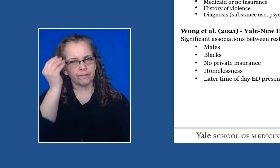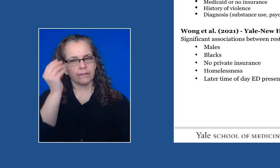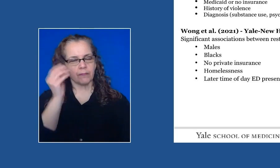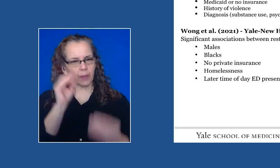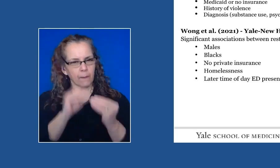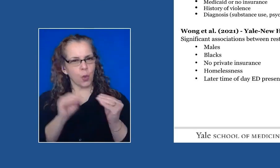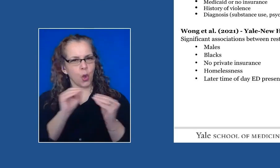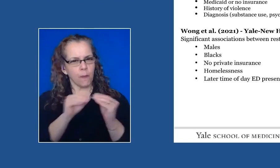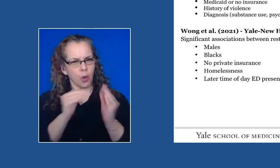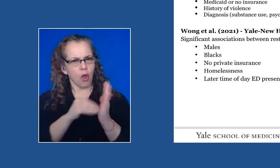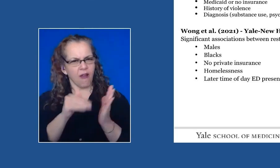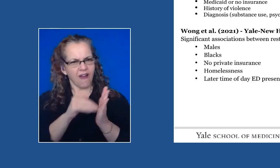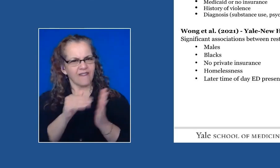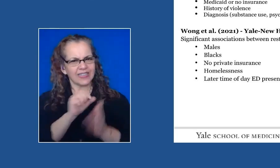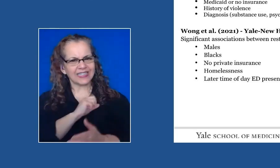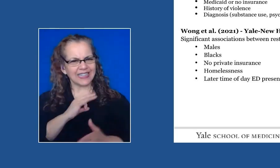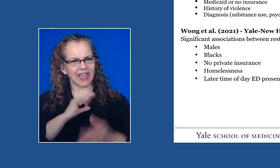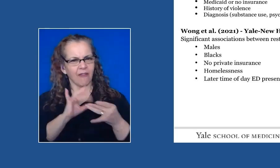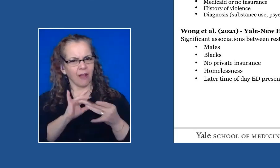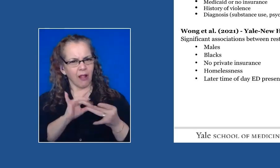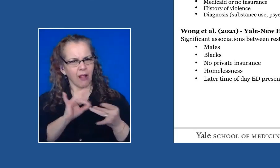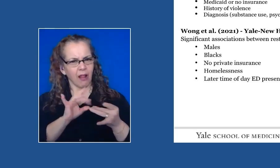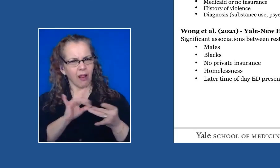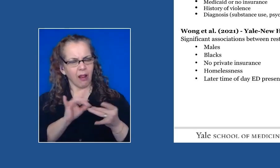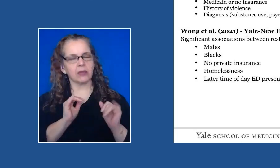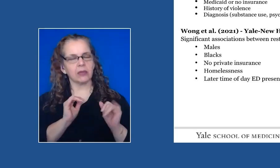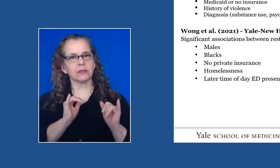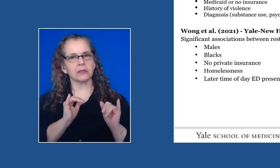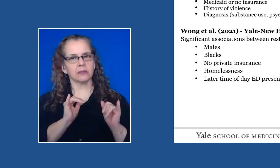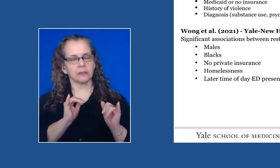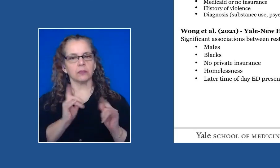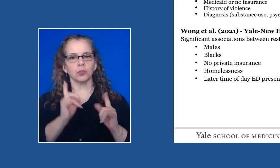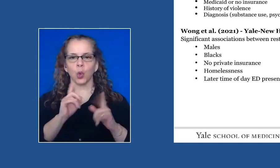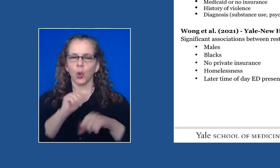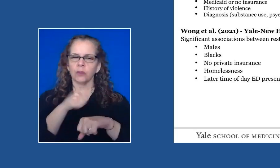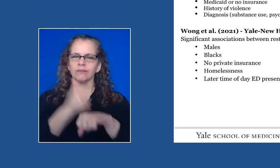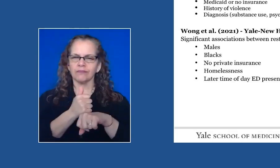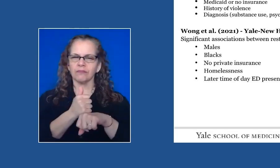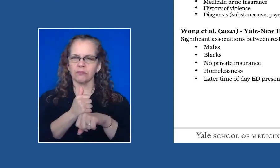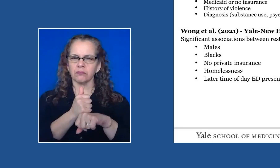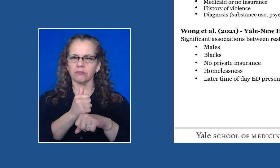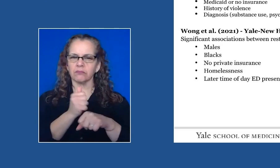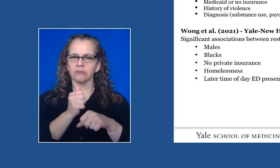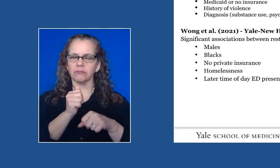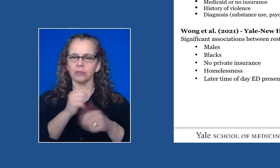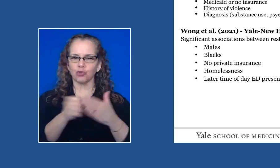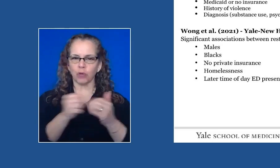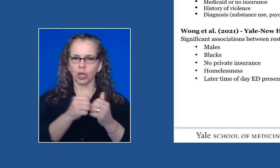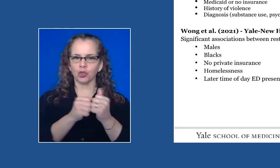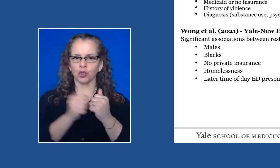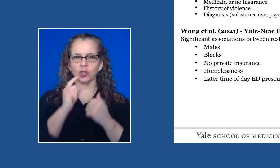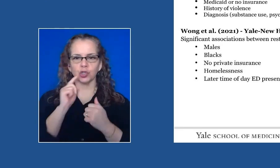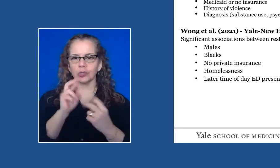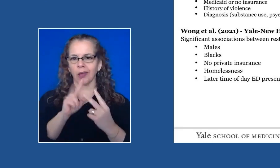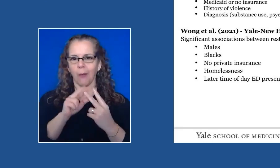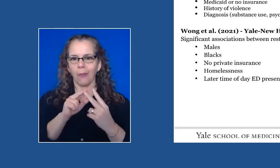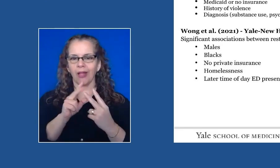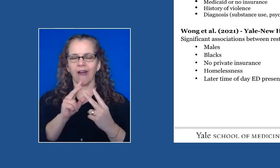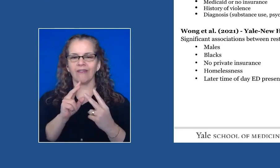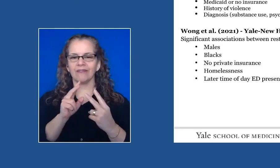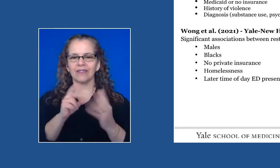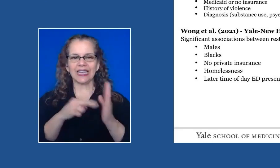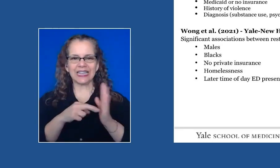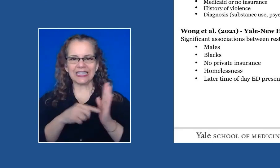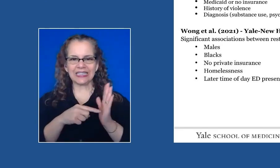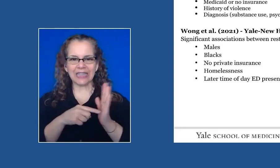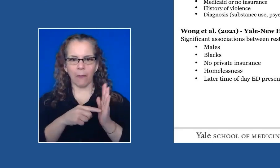with me. And so we started to look at this in a structured way. And these are just a couple of example articles that have shown this. The bottom two being work that